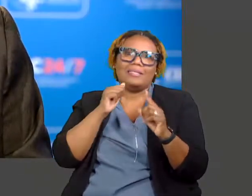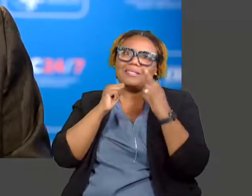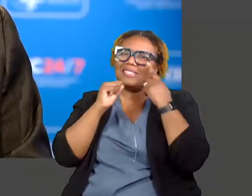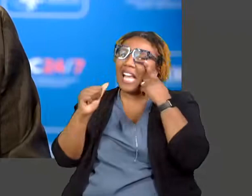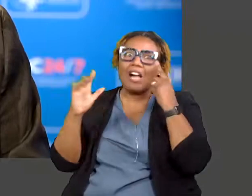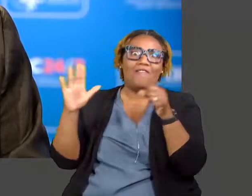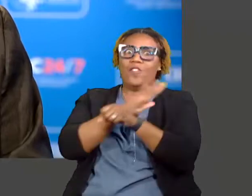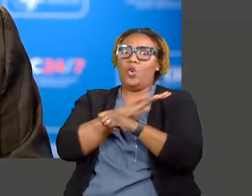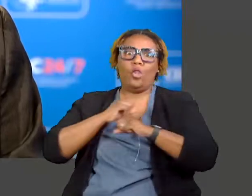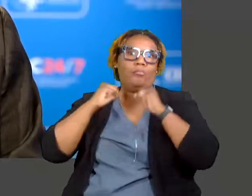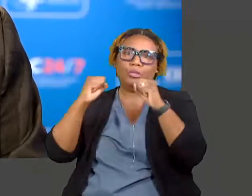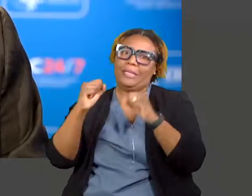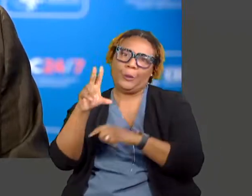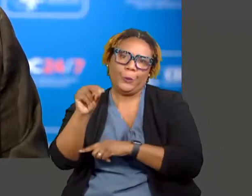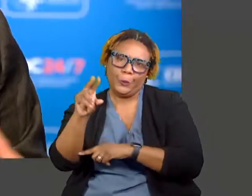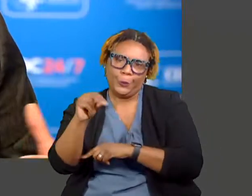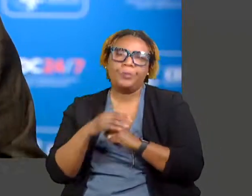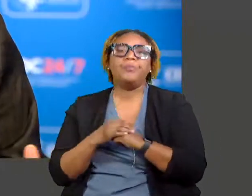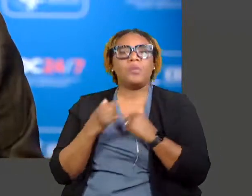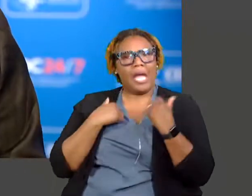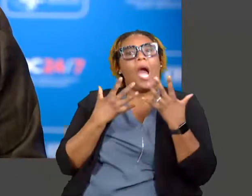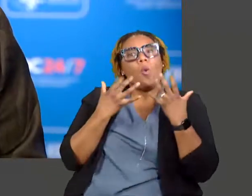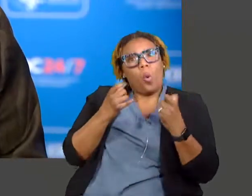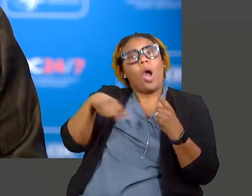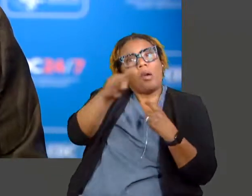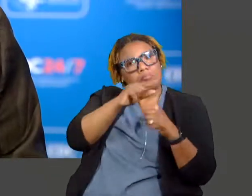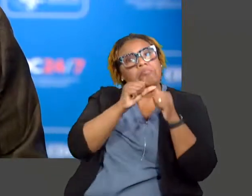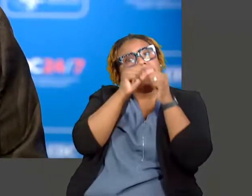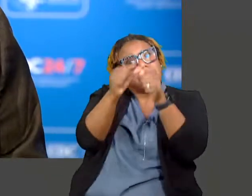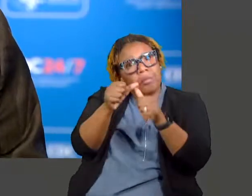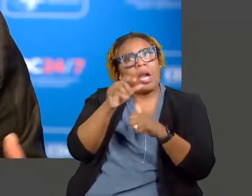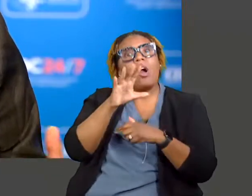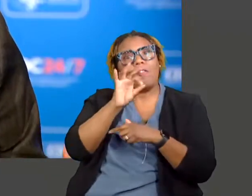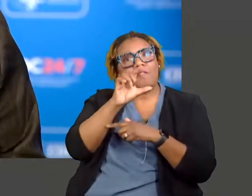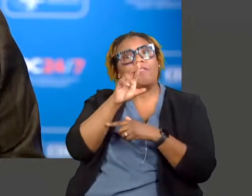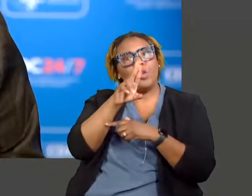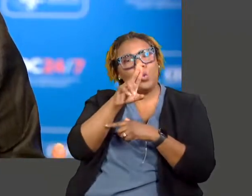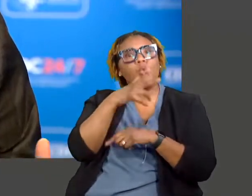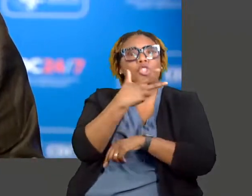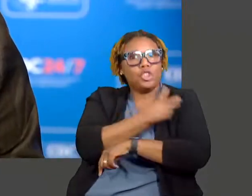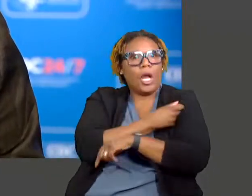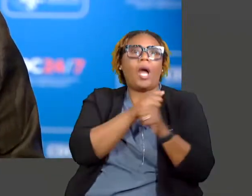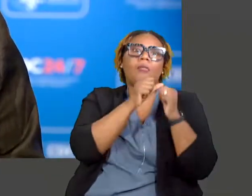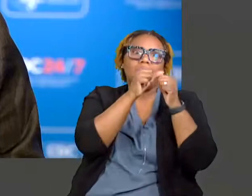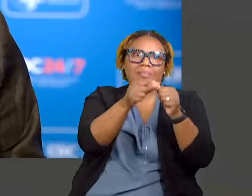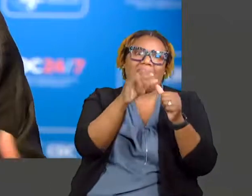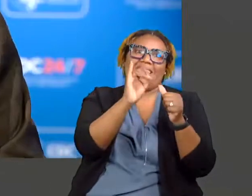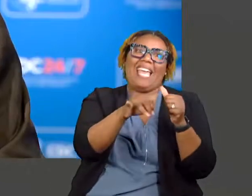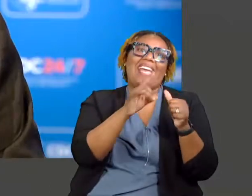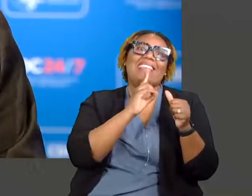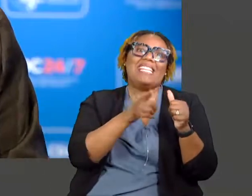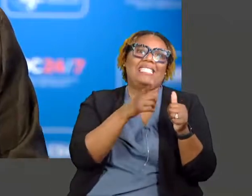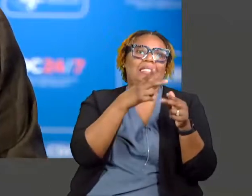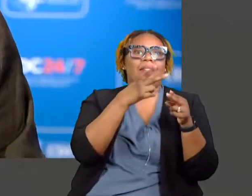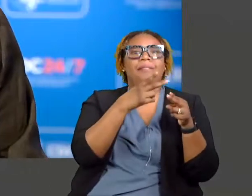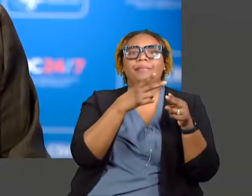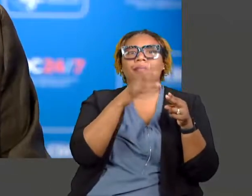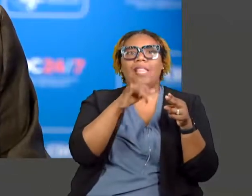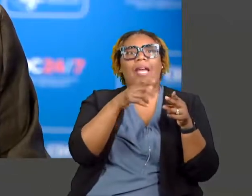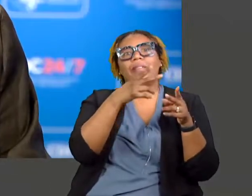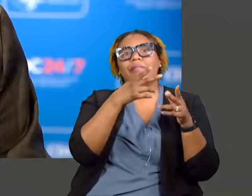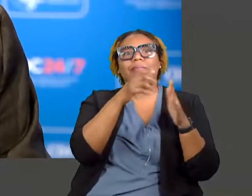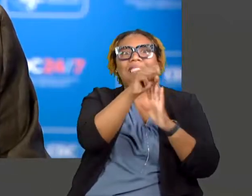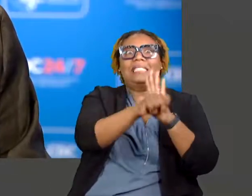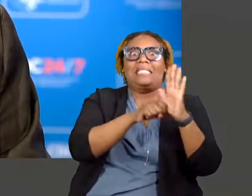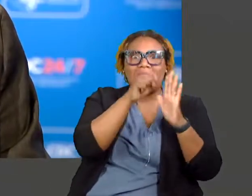to keep getting their flu shot, what that is protecting you against is seasonal flu. What we're talking about here is something a